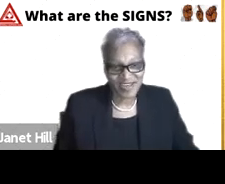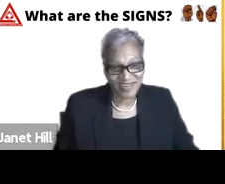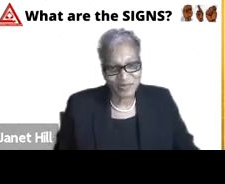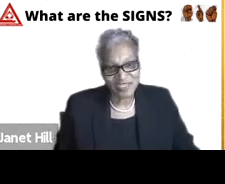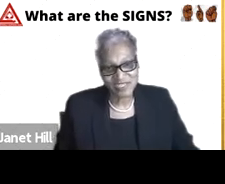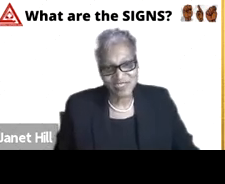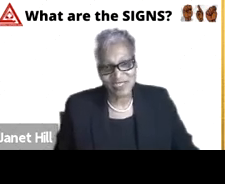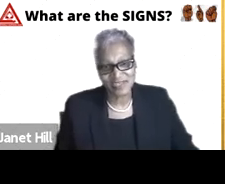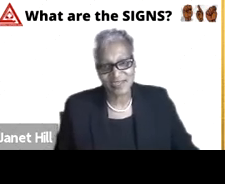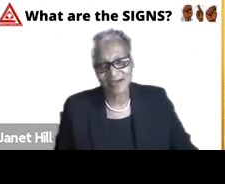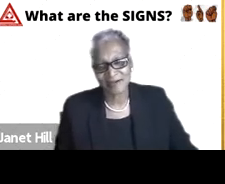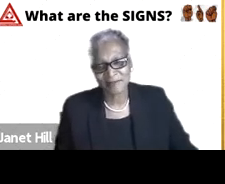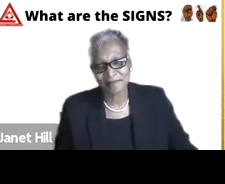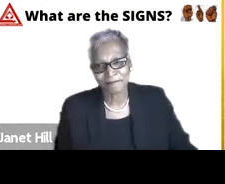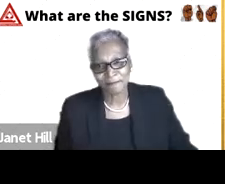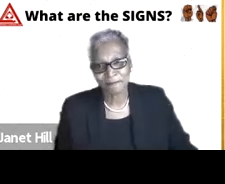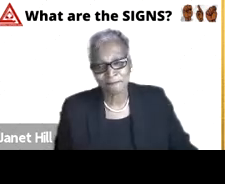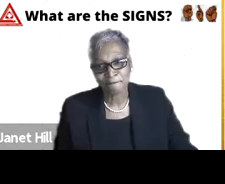All right. Well, listen,